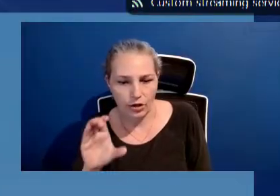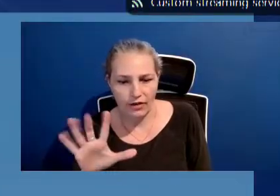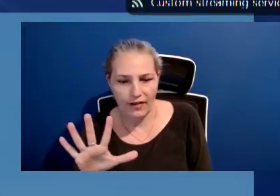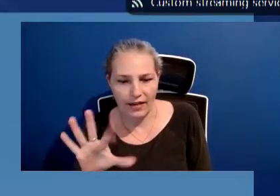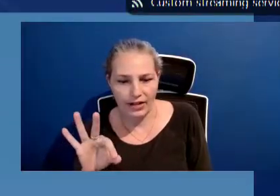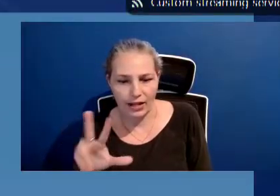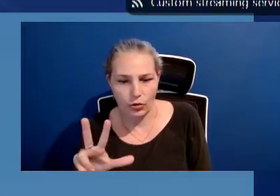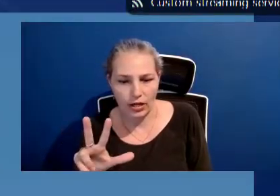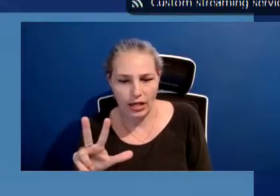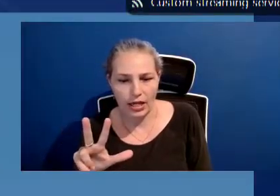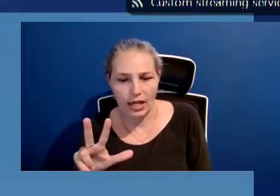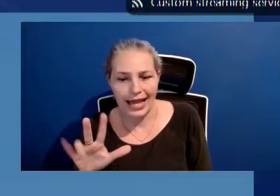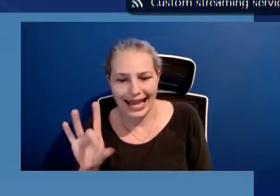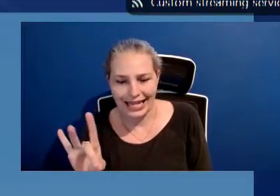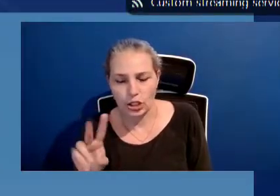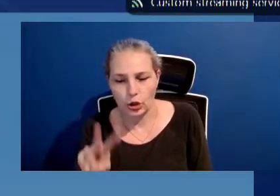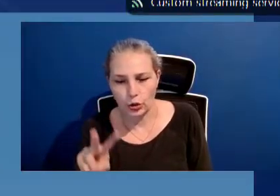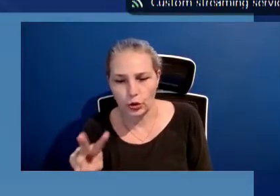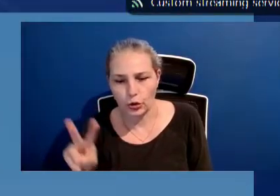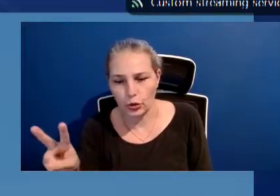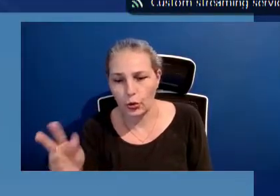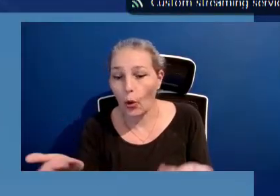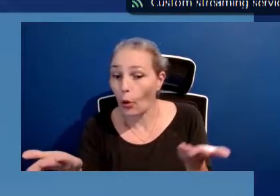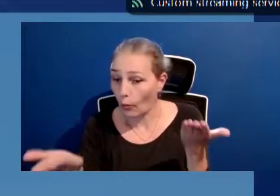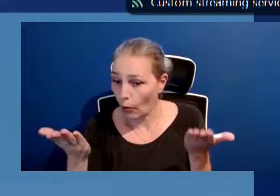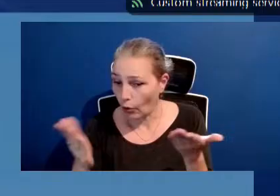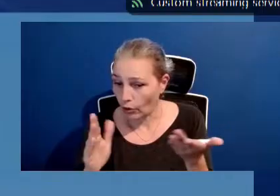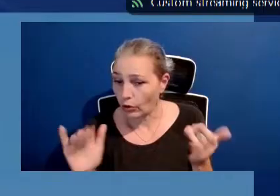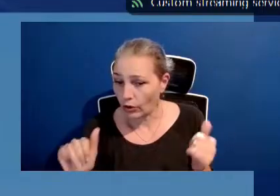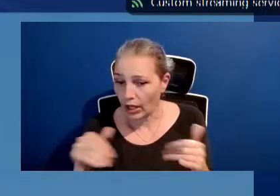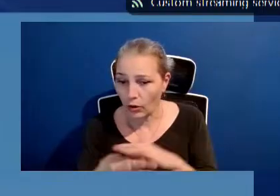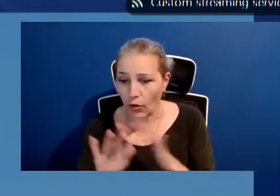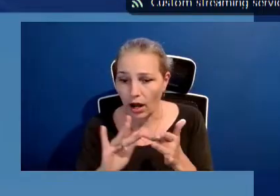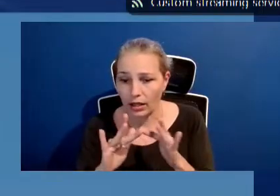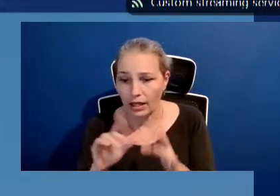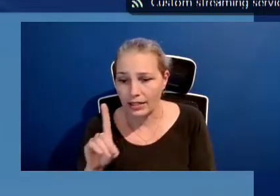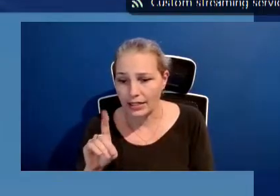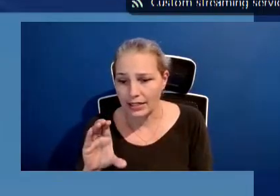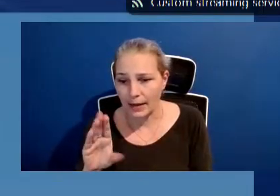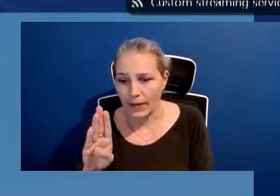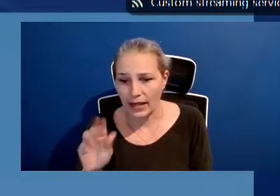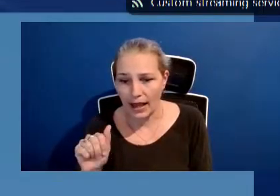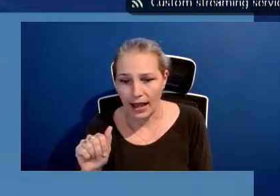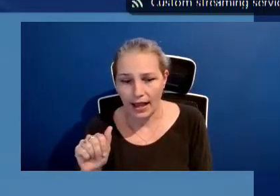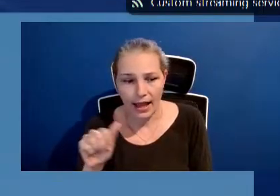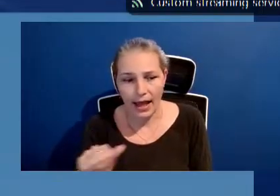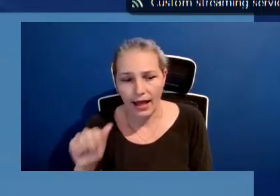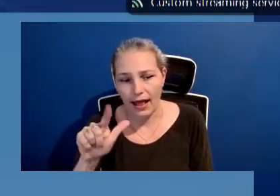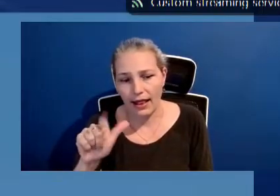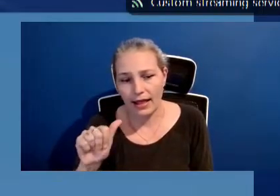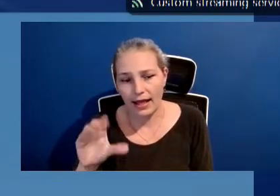800-593-8222 or go online at dcba.lacounty.gov. Thanks so much.